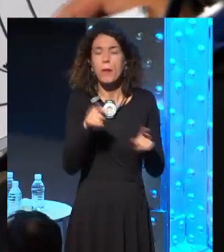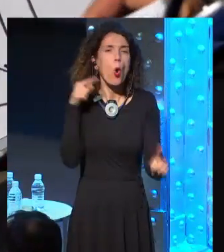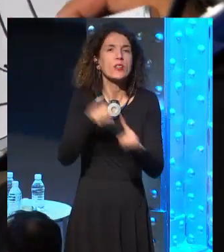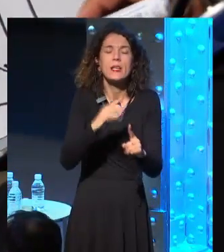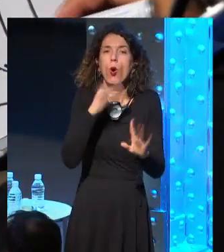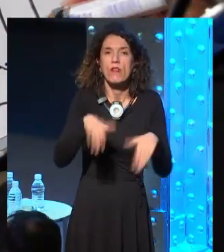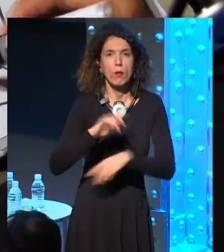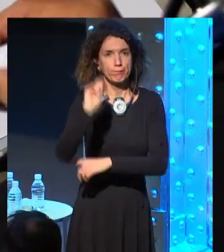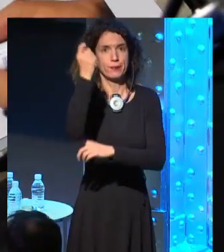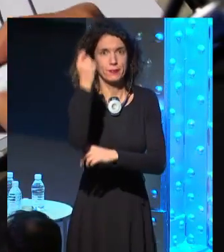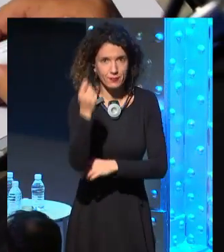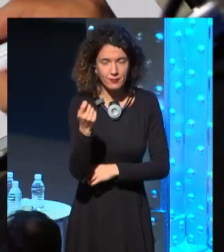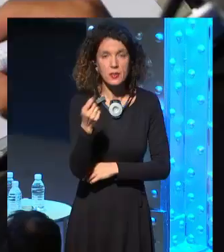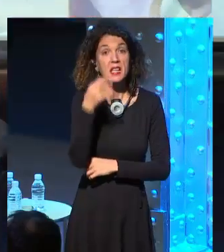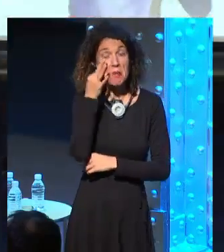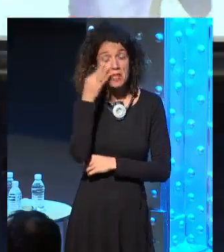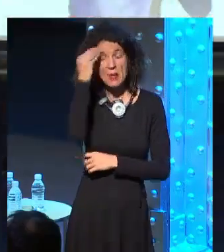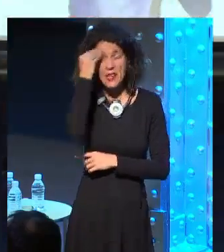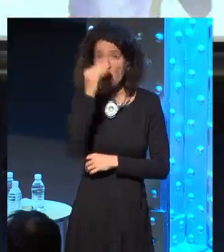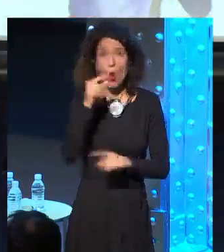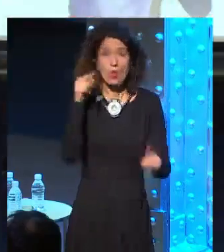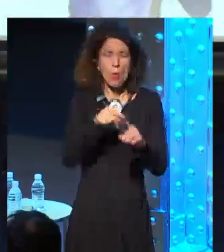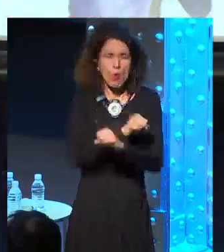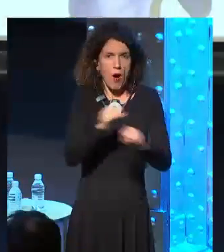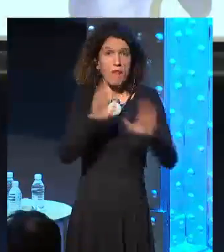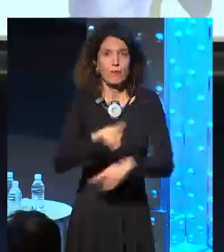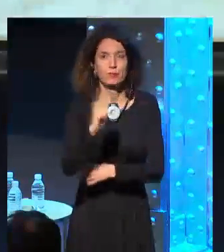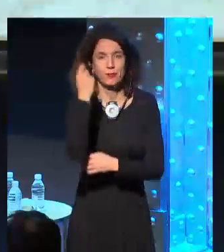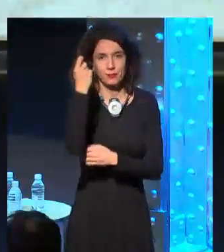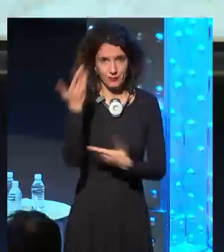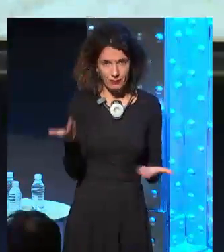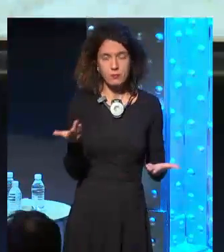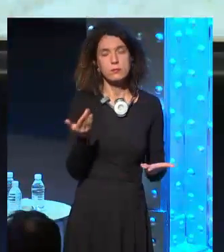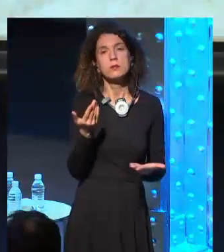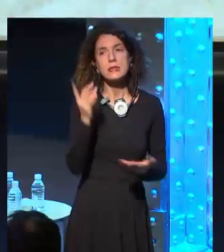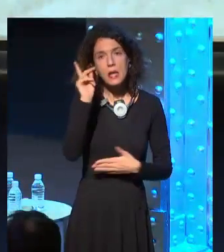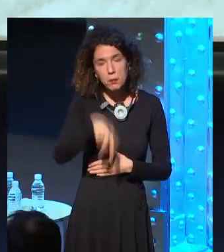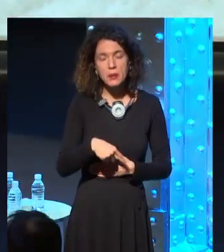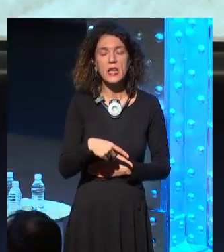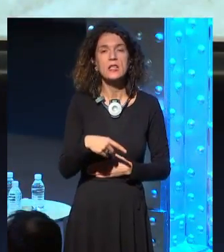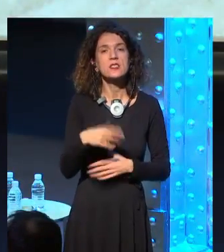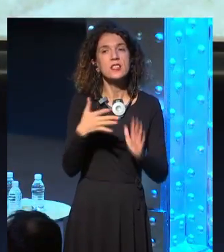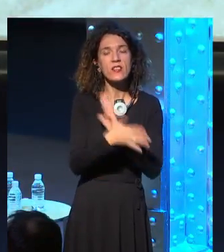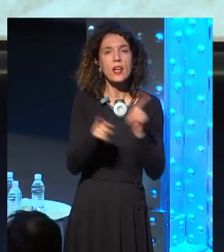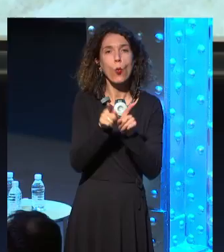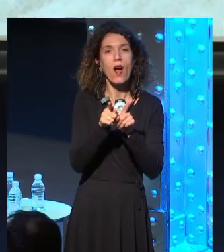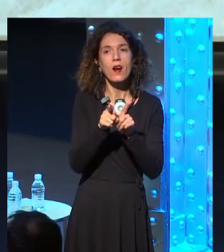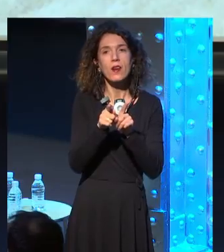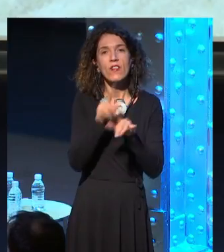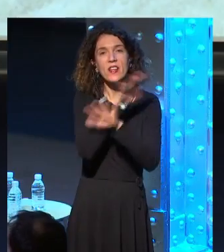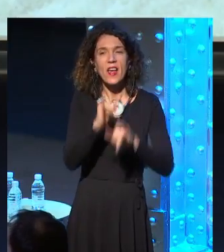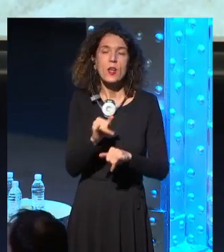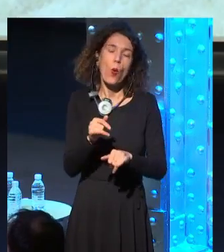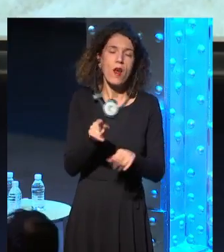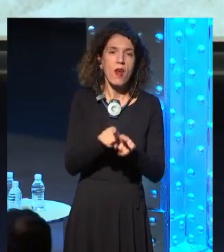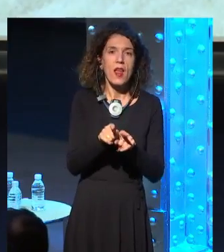really hard to reach. But also often about, these experiences progressing